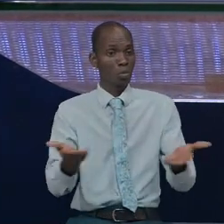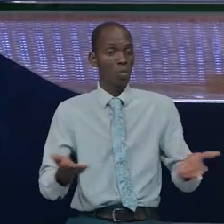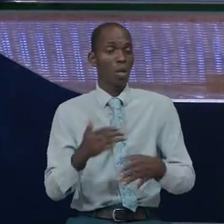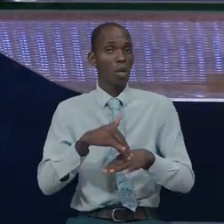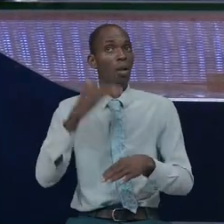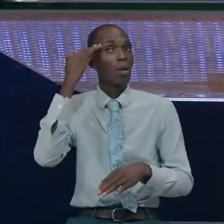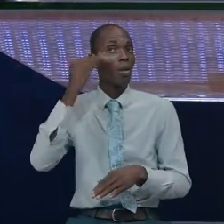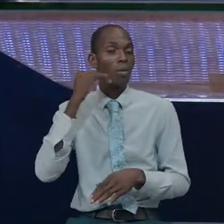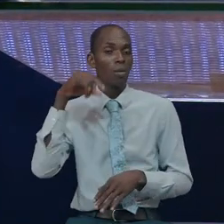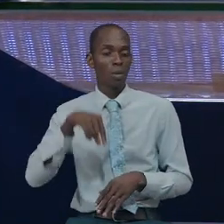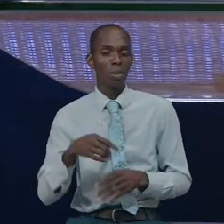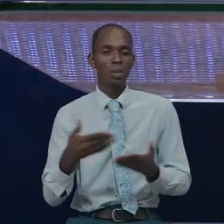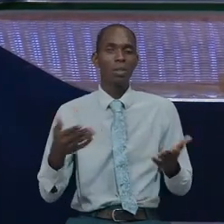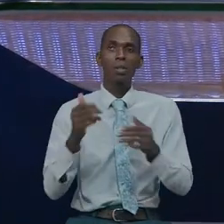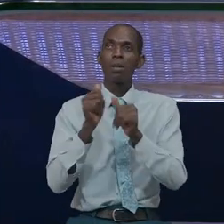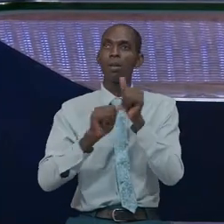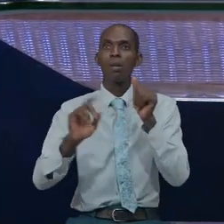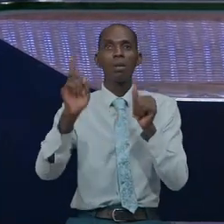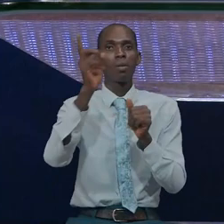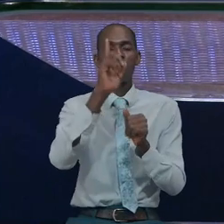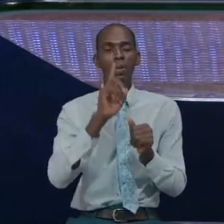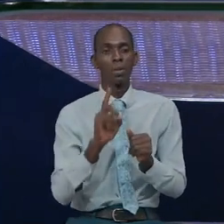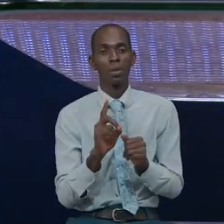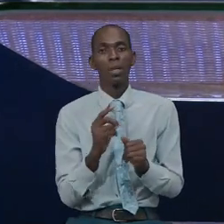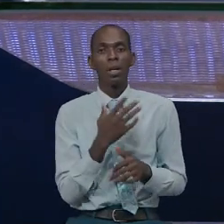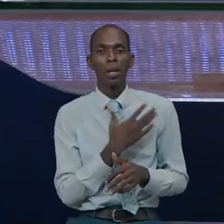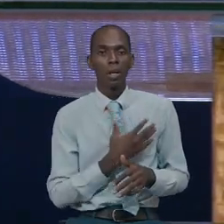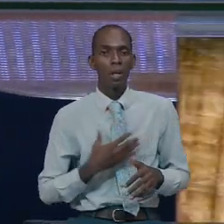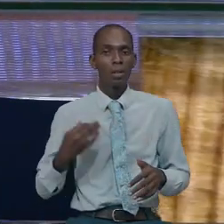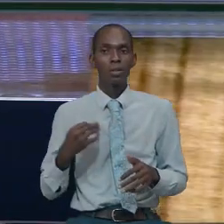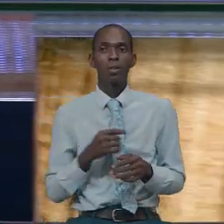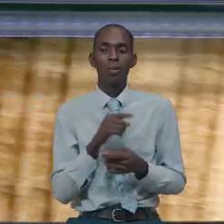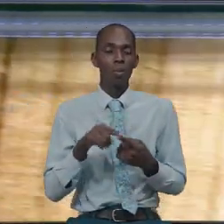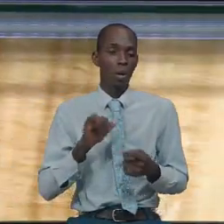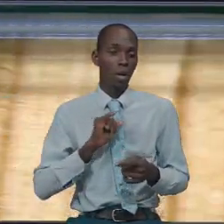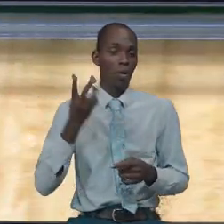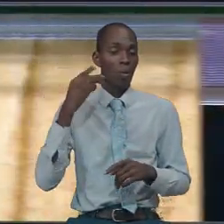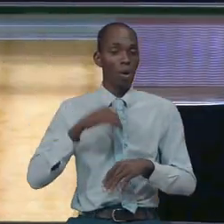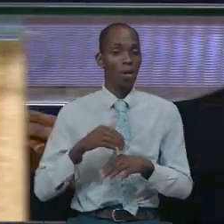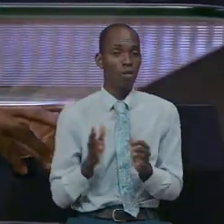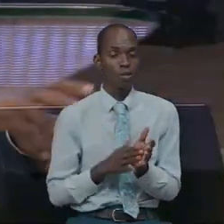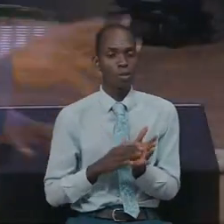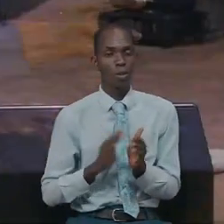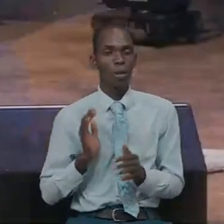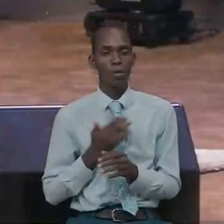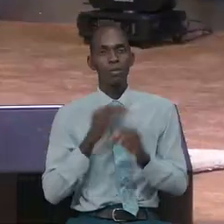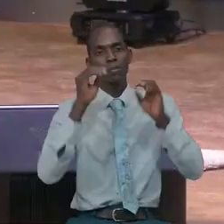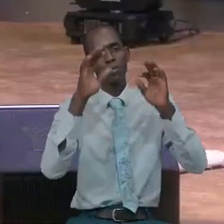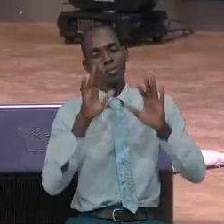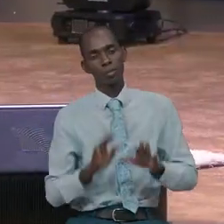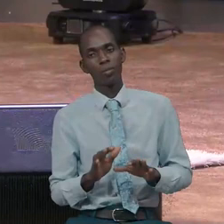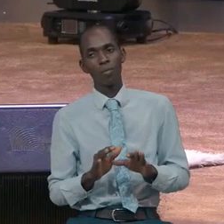the people all over, everywhere. And when I was at school, there were teachers I